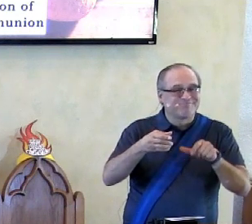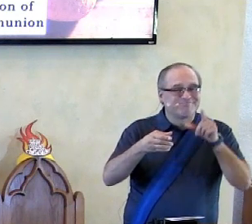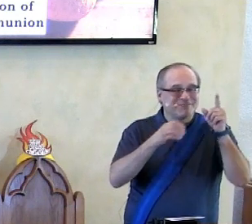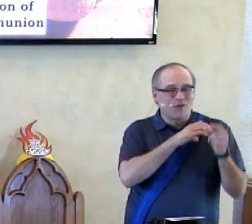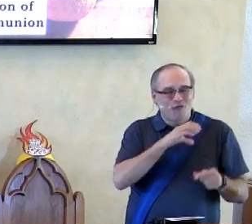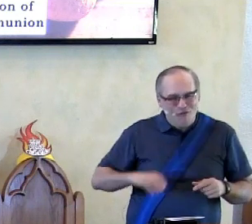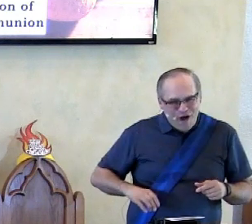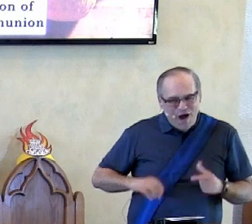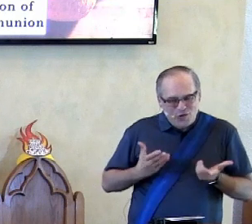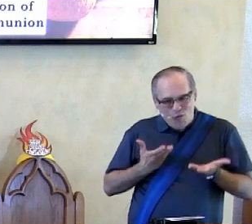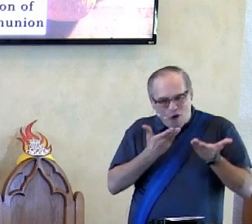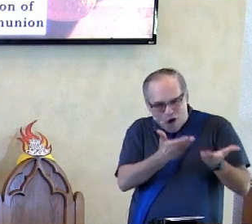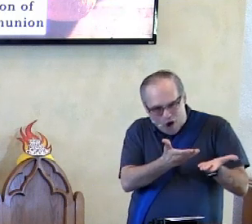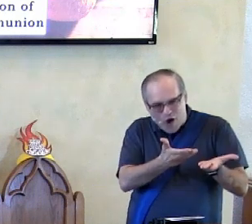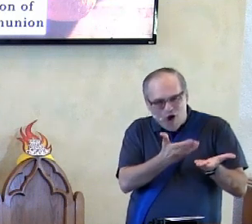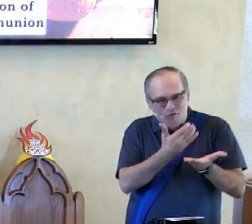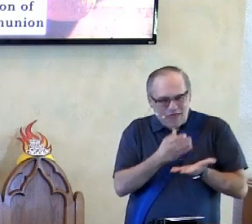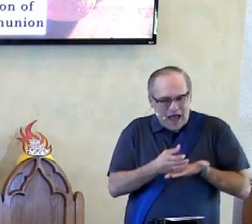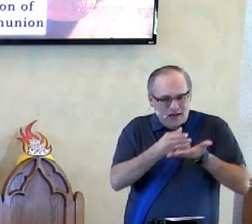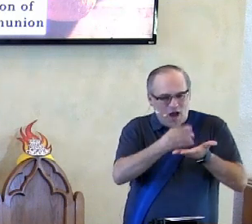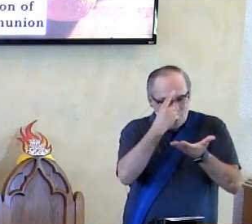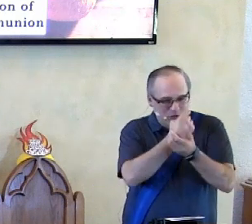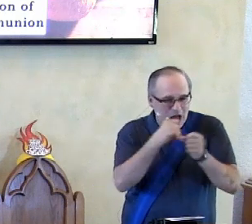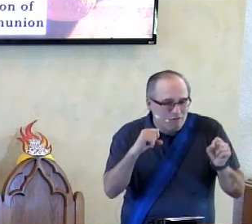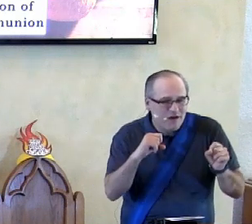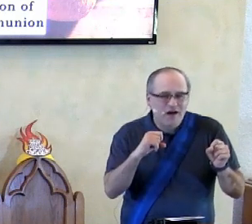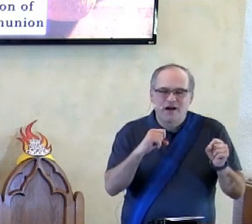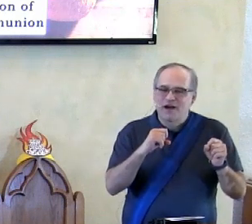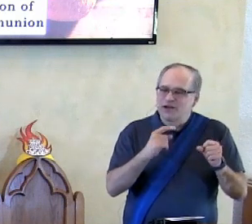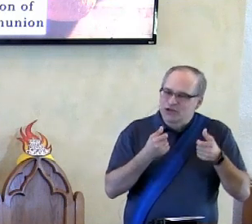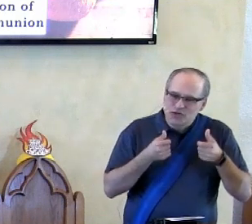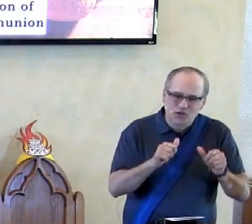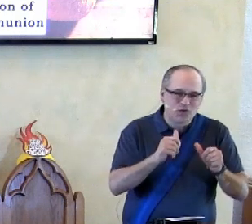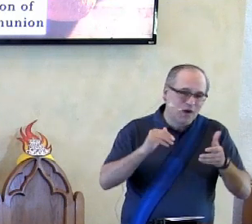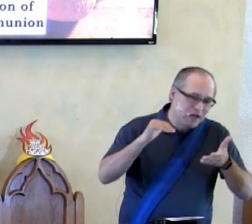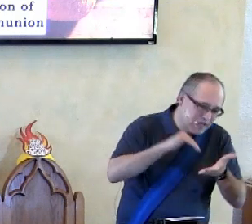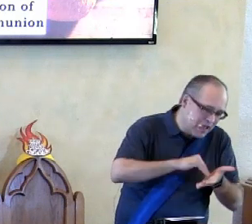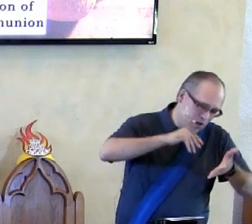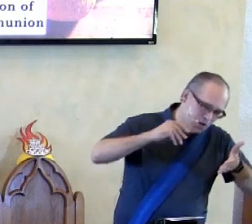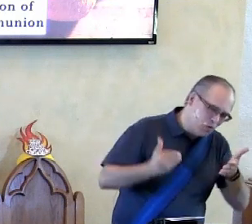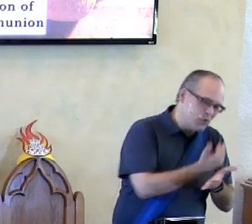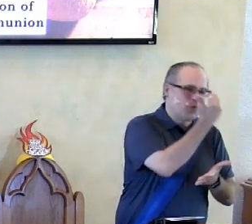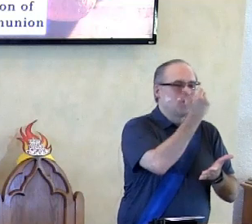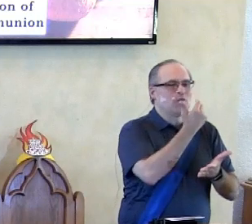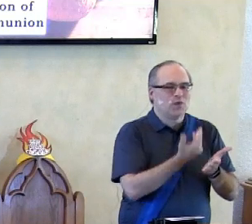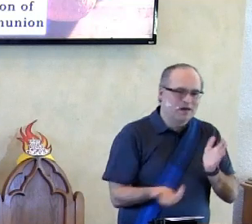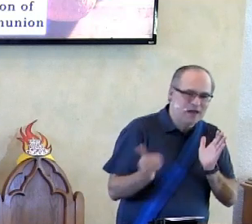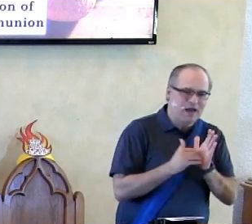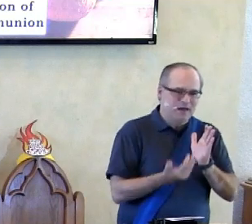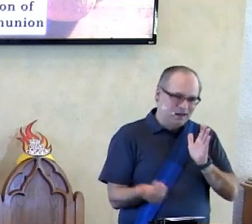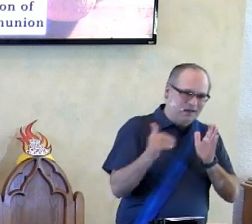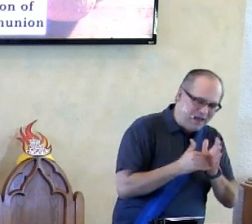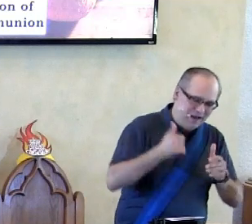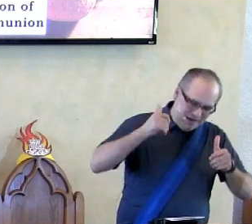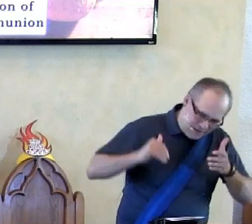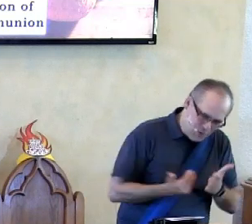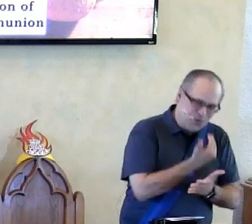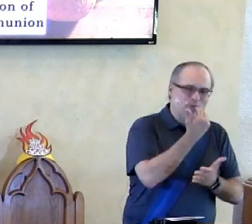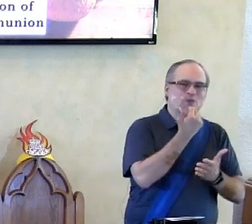of salvation, a chance to begin anew, again and again and again and again.